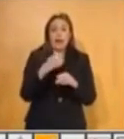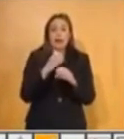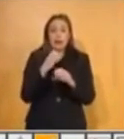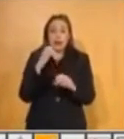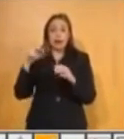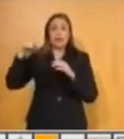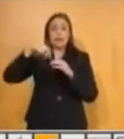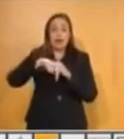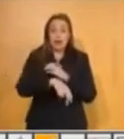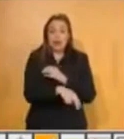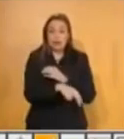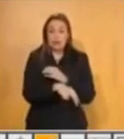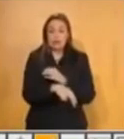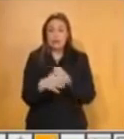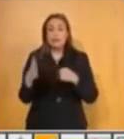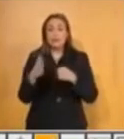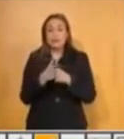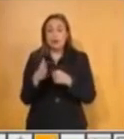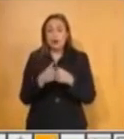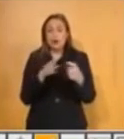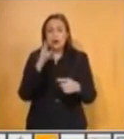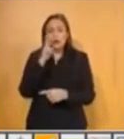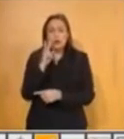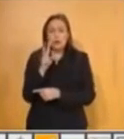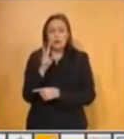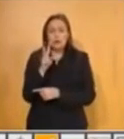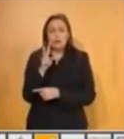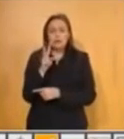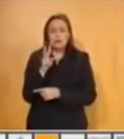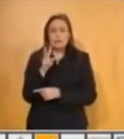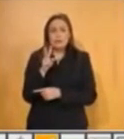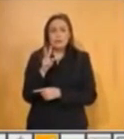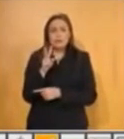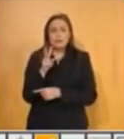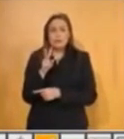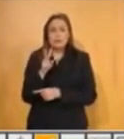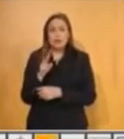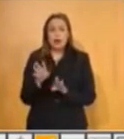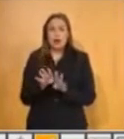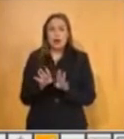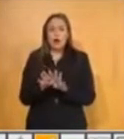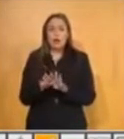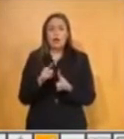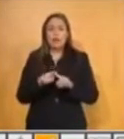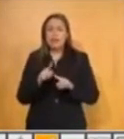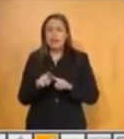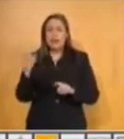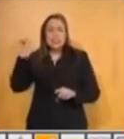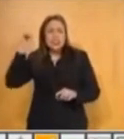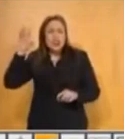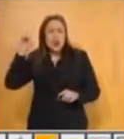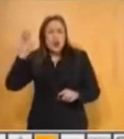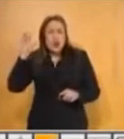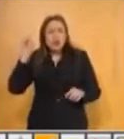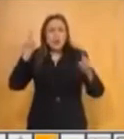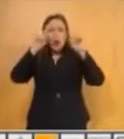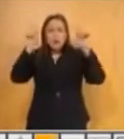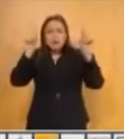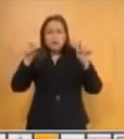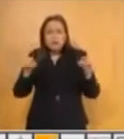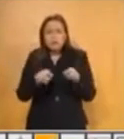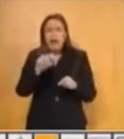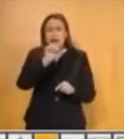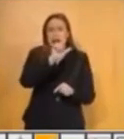the next two panels, we can find some sound effects. Pay attention to them. It says, arf,